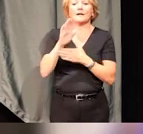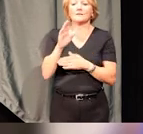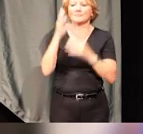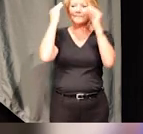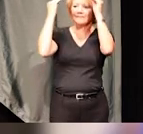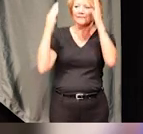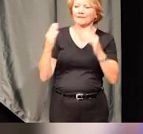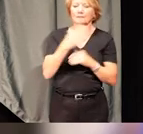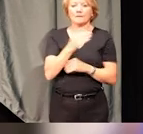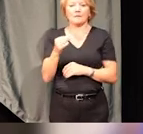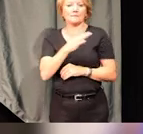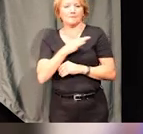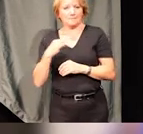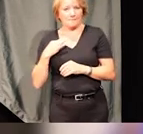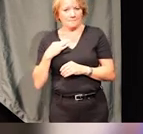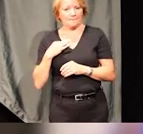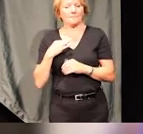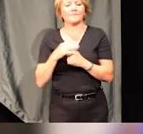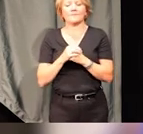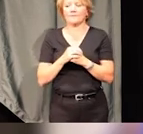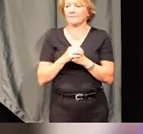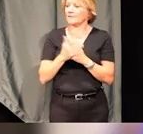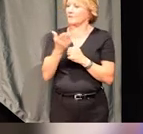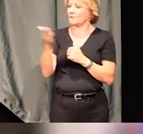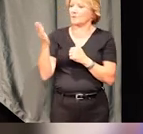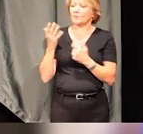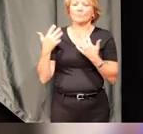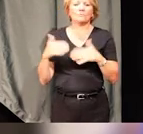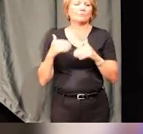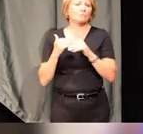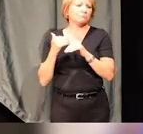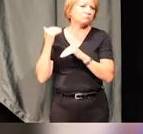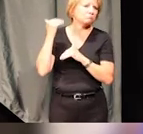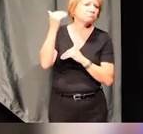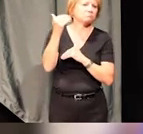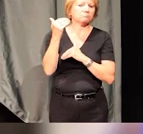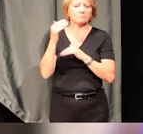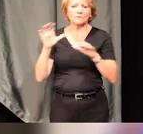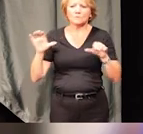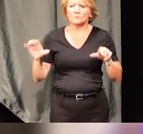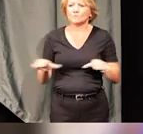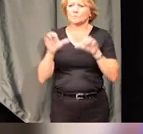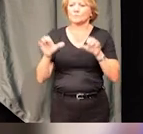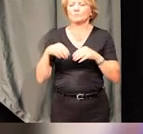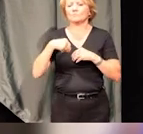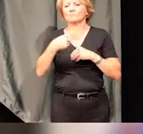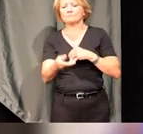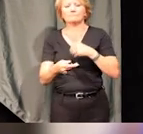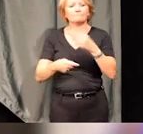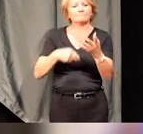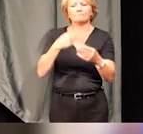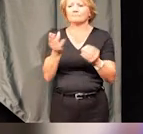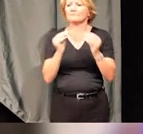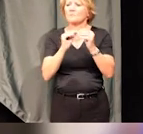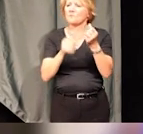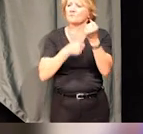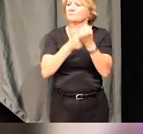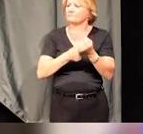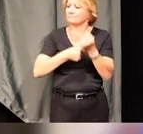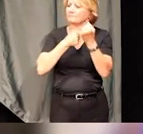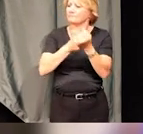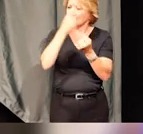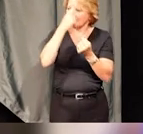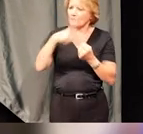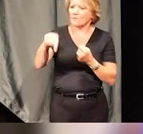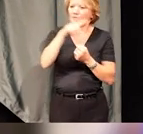College faculty and staff. You went above and beyond in providing caring support